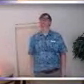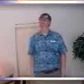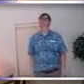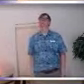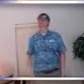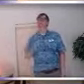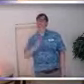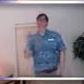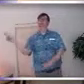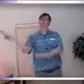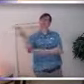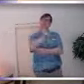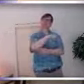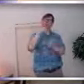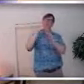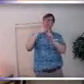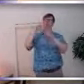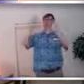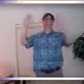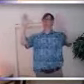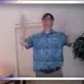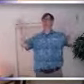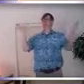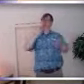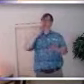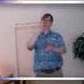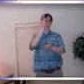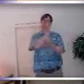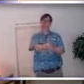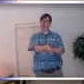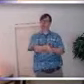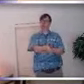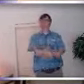And I need to shine the truth.